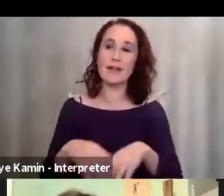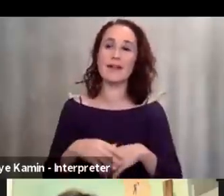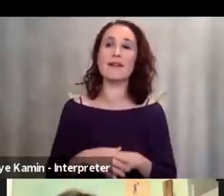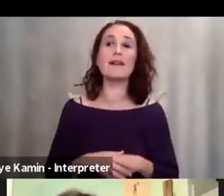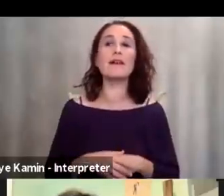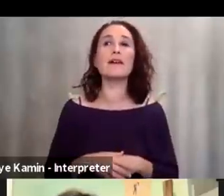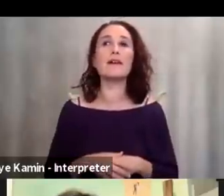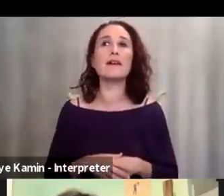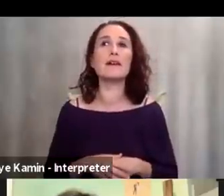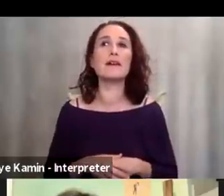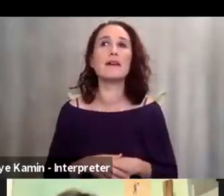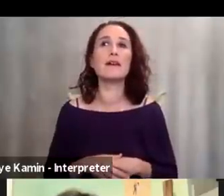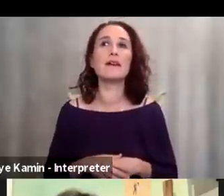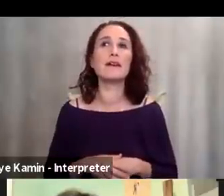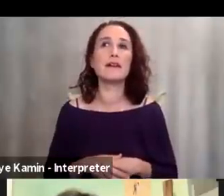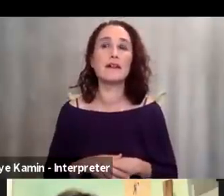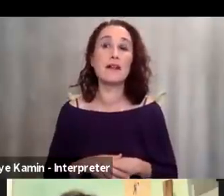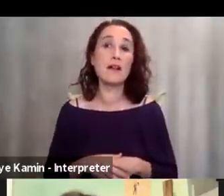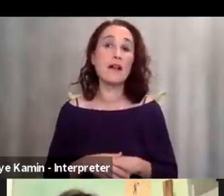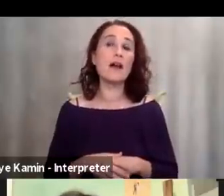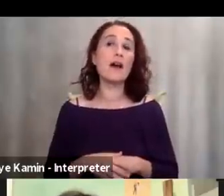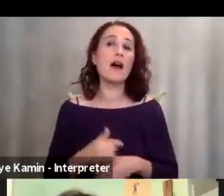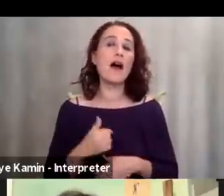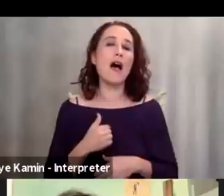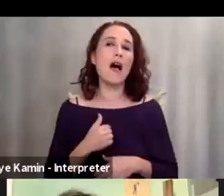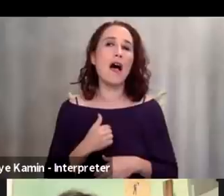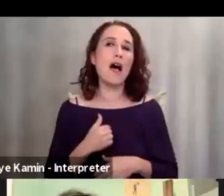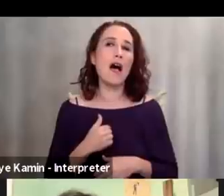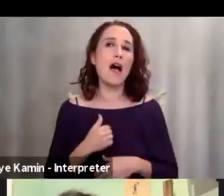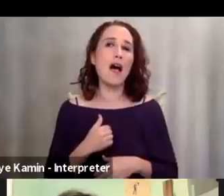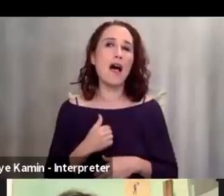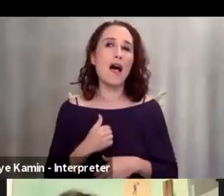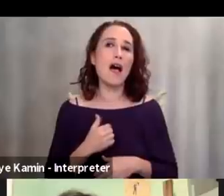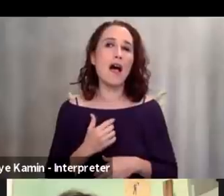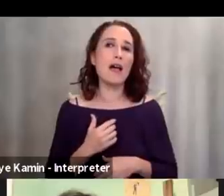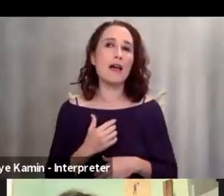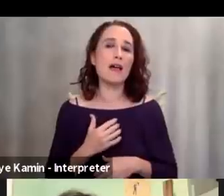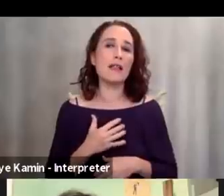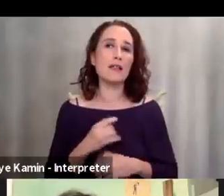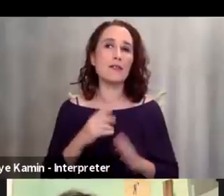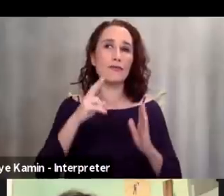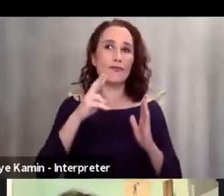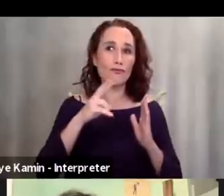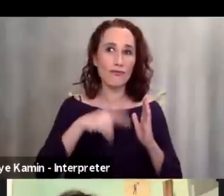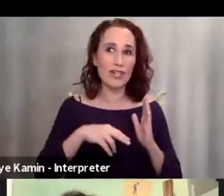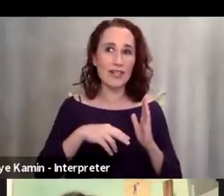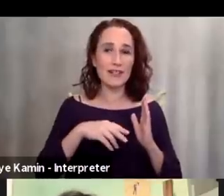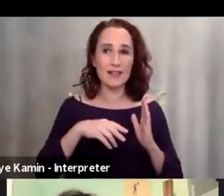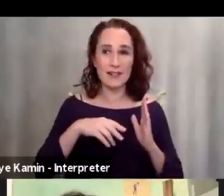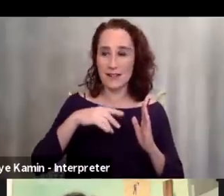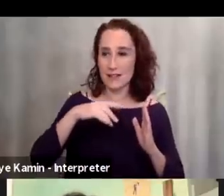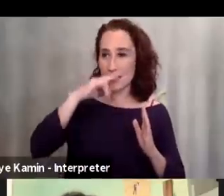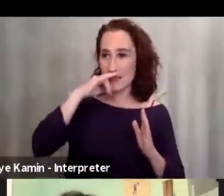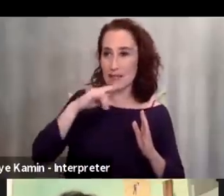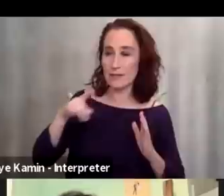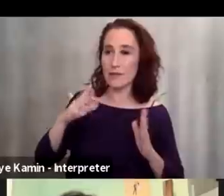for kids, to read about kids who had, like, you know, dark emotions. Like, I loved A Wrinkle